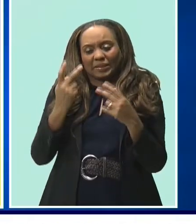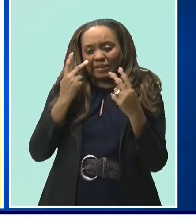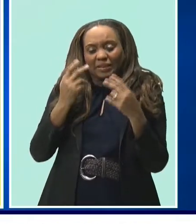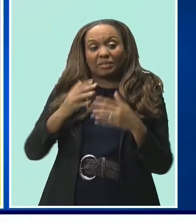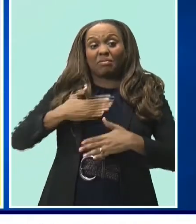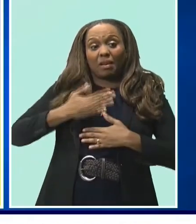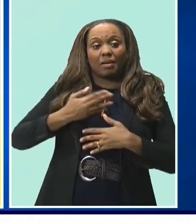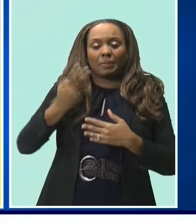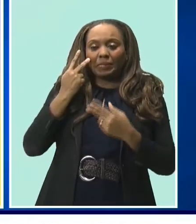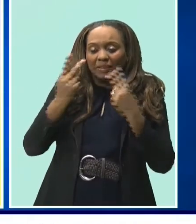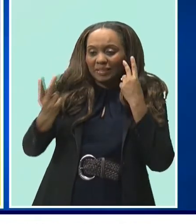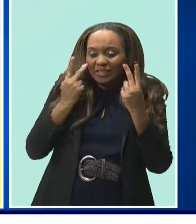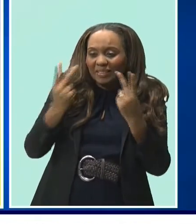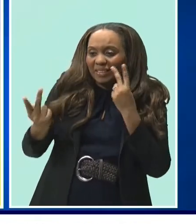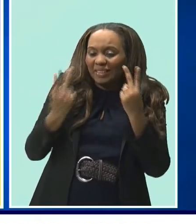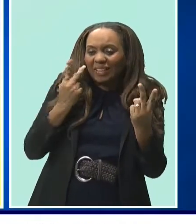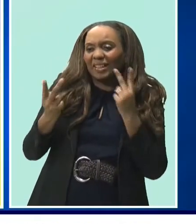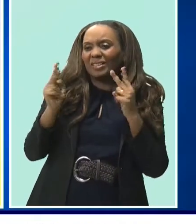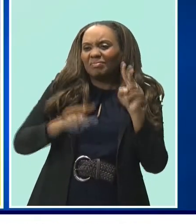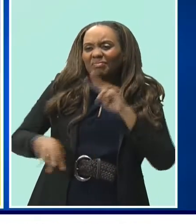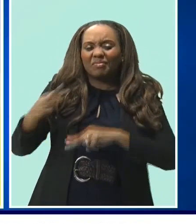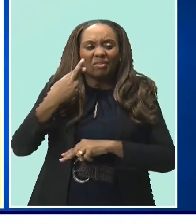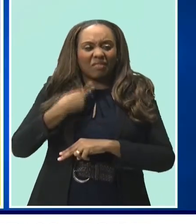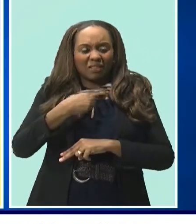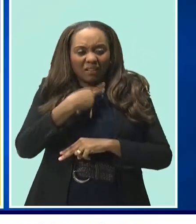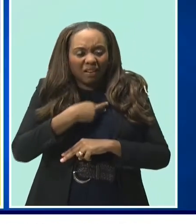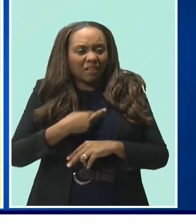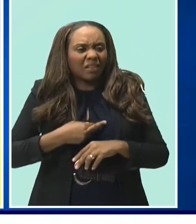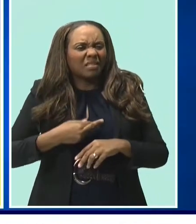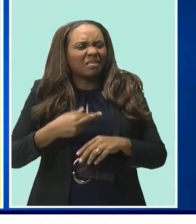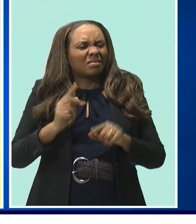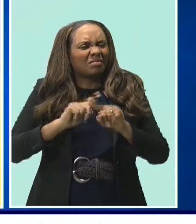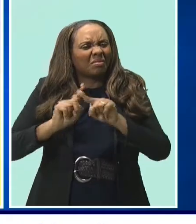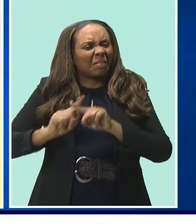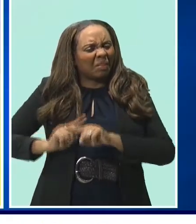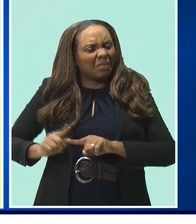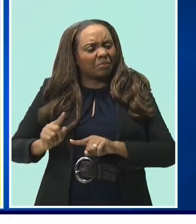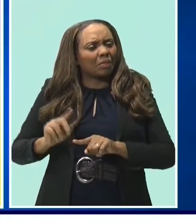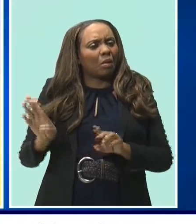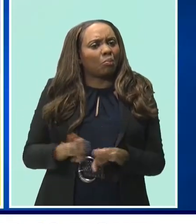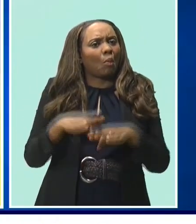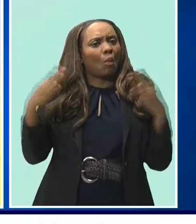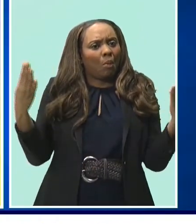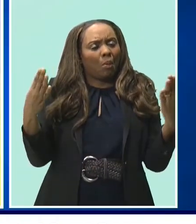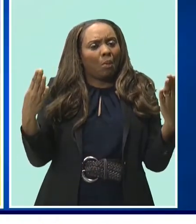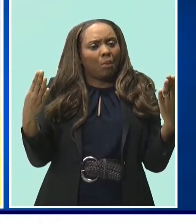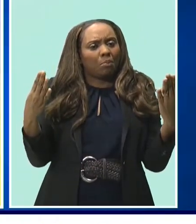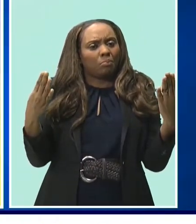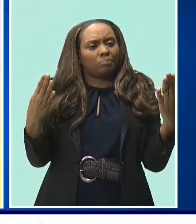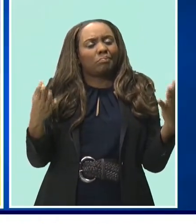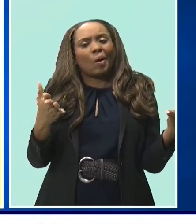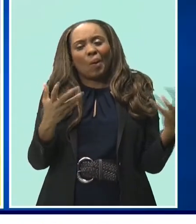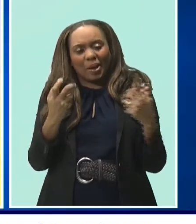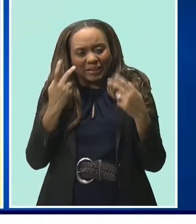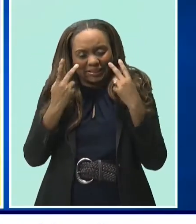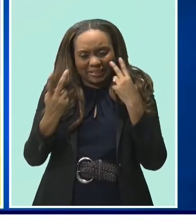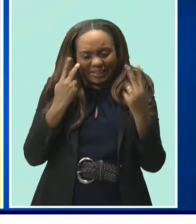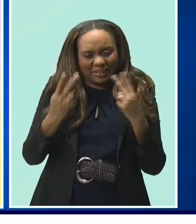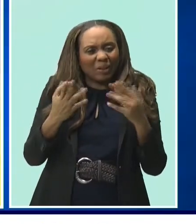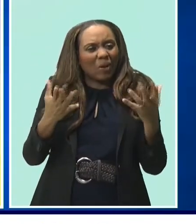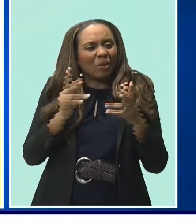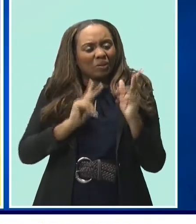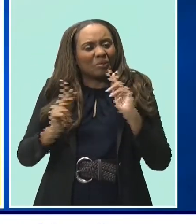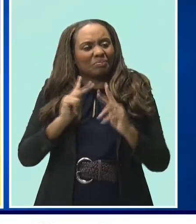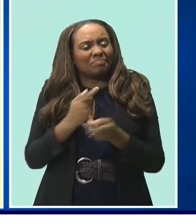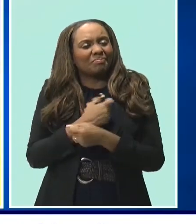restaurants and probably bars are open to public, and we need to support. So in addition to those